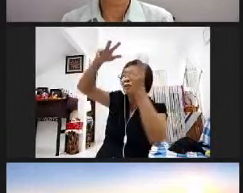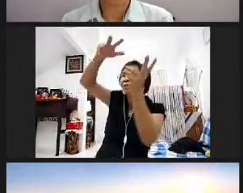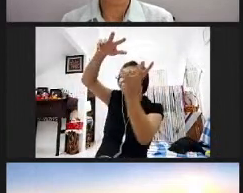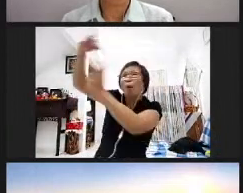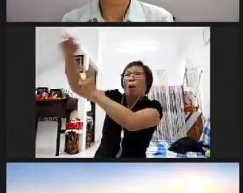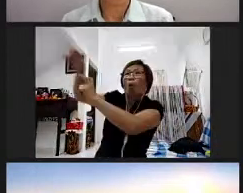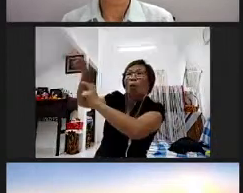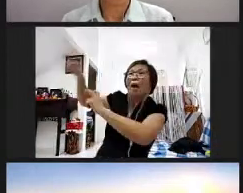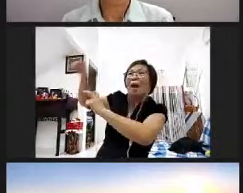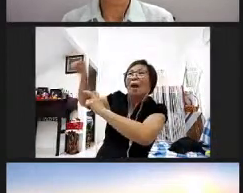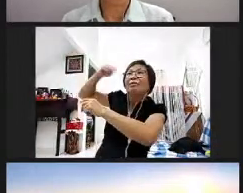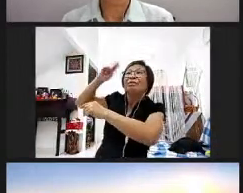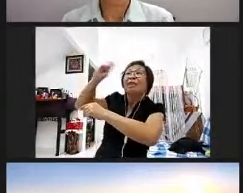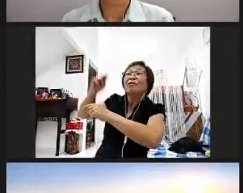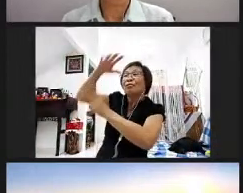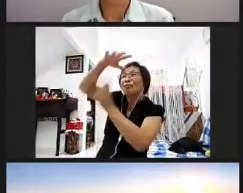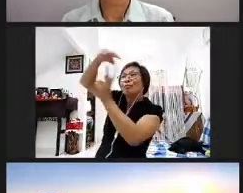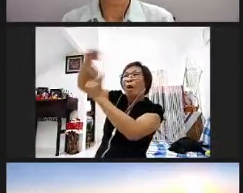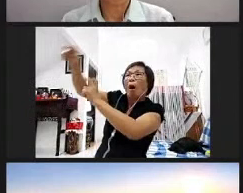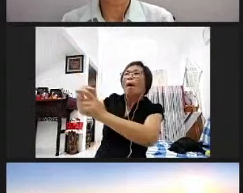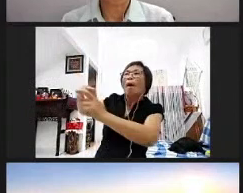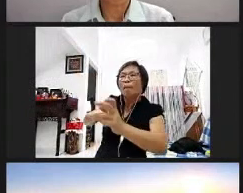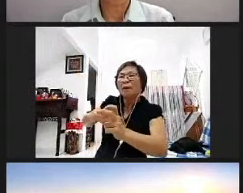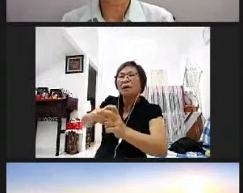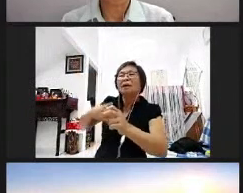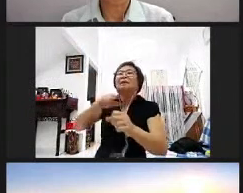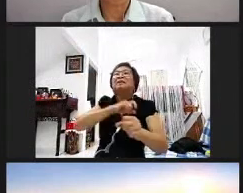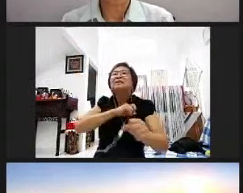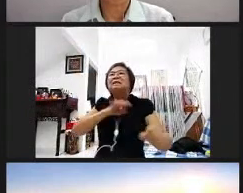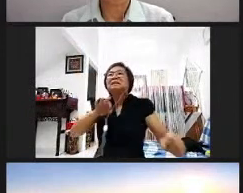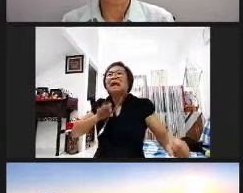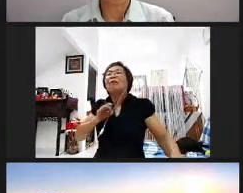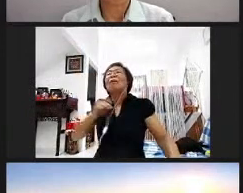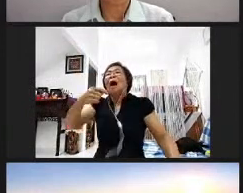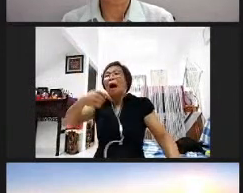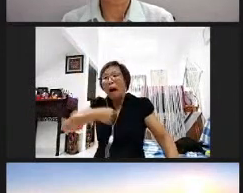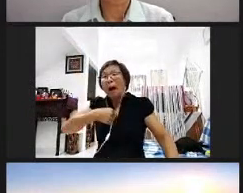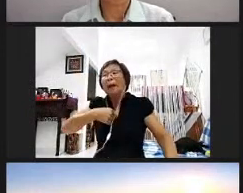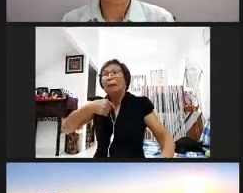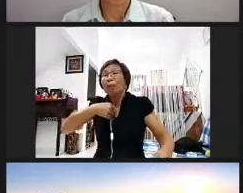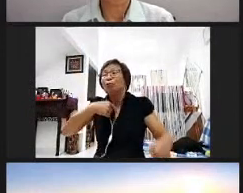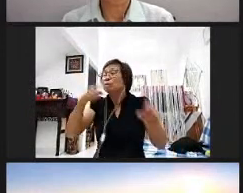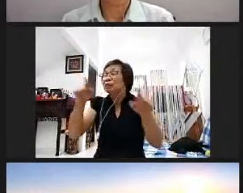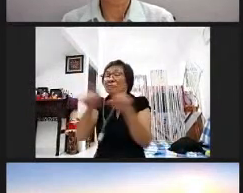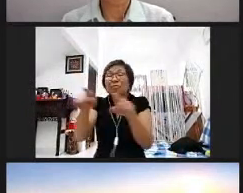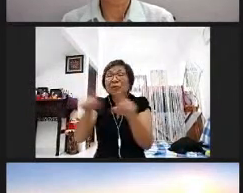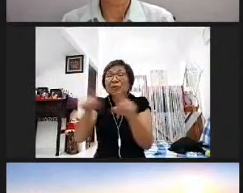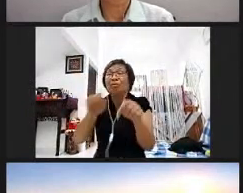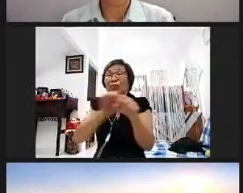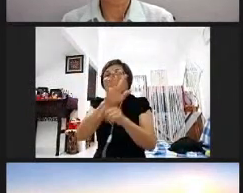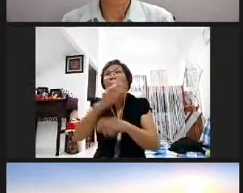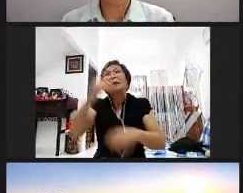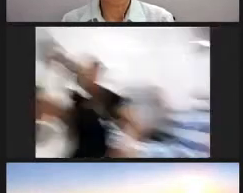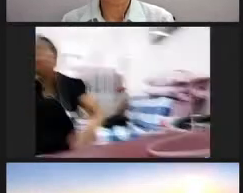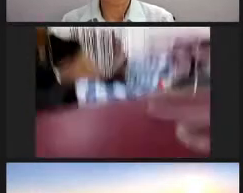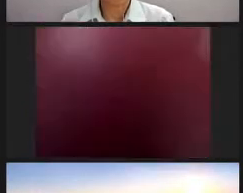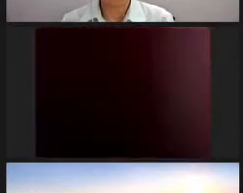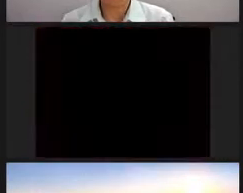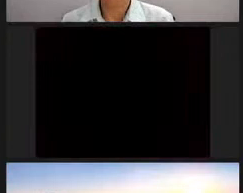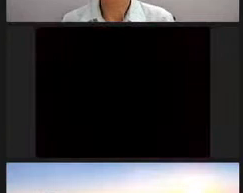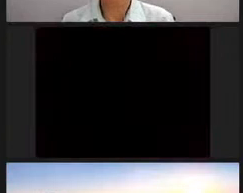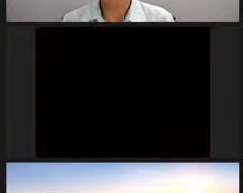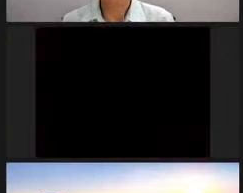imply that my staff and myself are also COVID-19. So you can imagine the kind of panic in